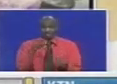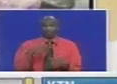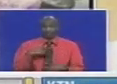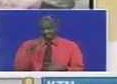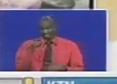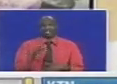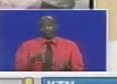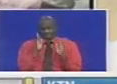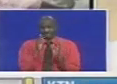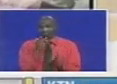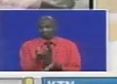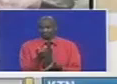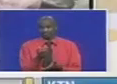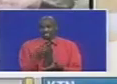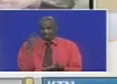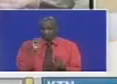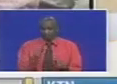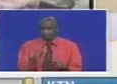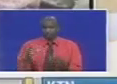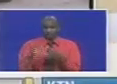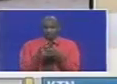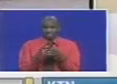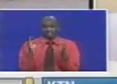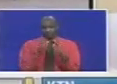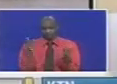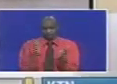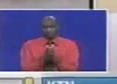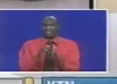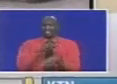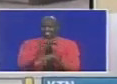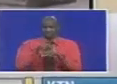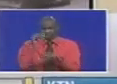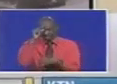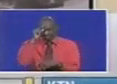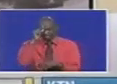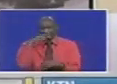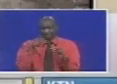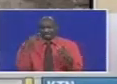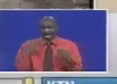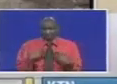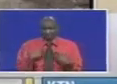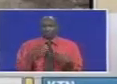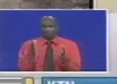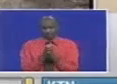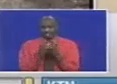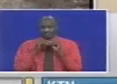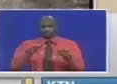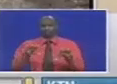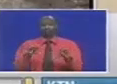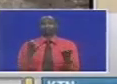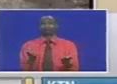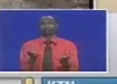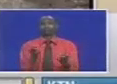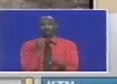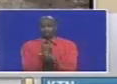the way we're going to go. So of course, we coordinate well with national government, but we also have to be in line with devolution and work closely with